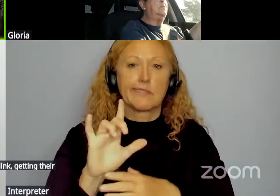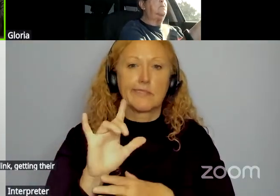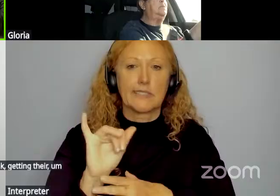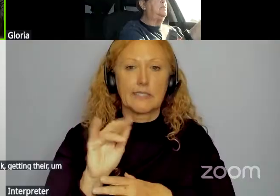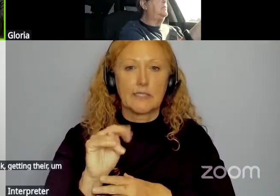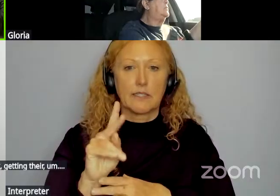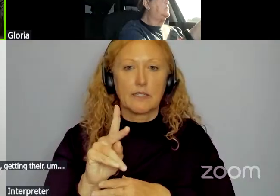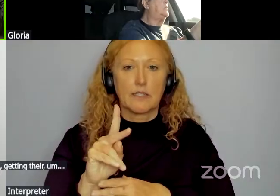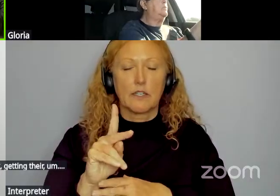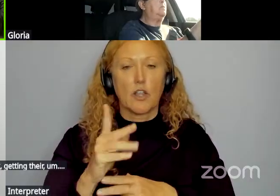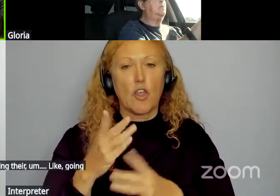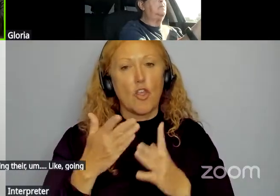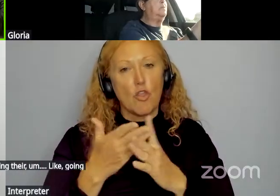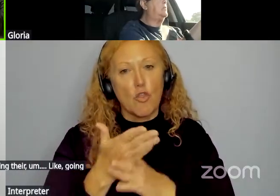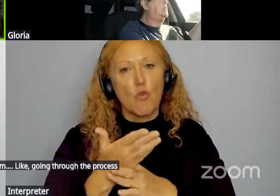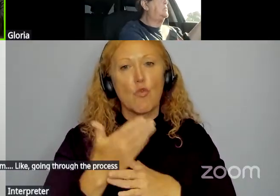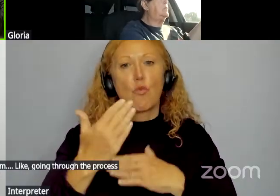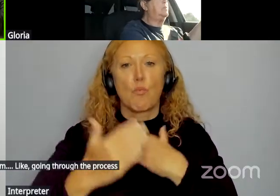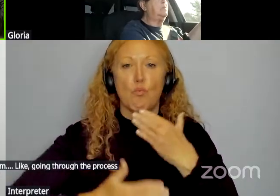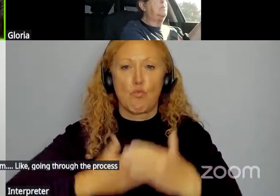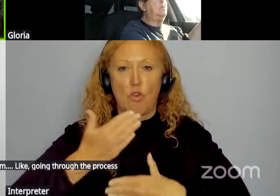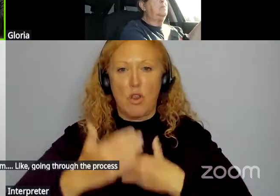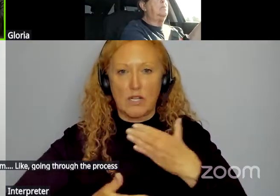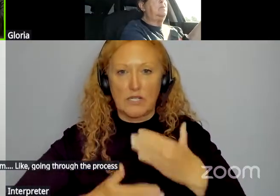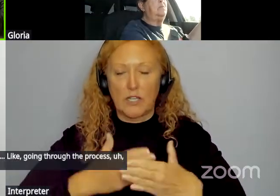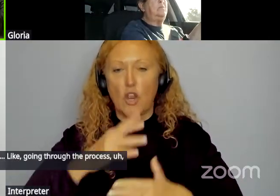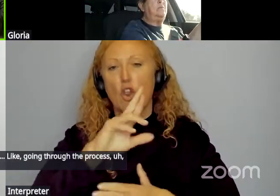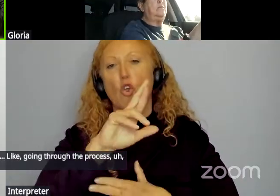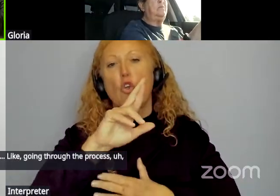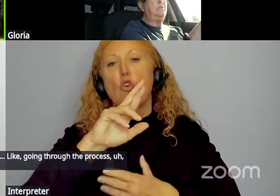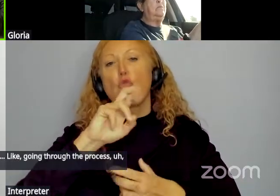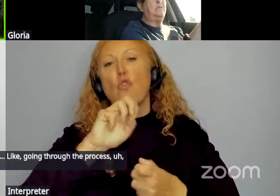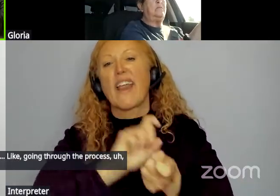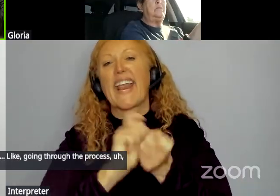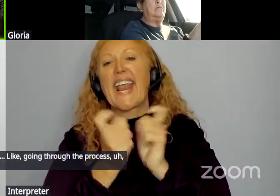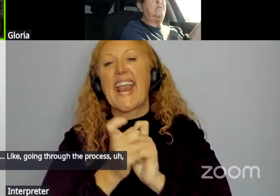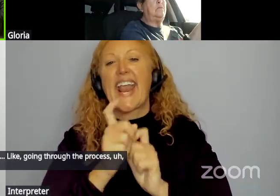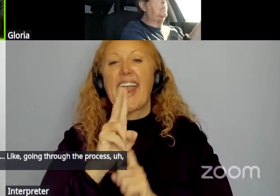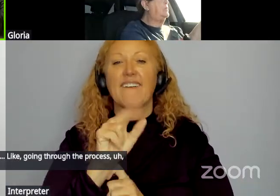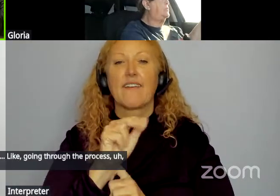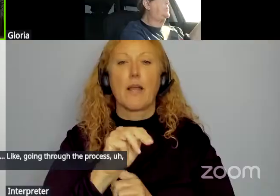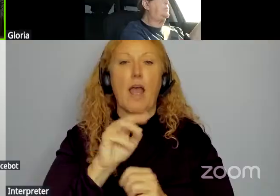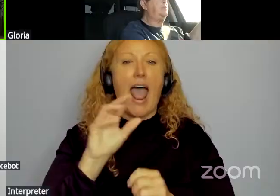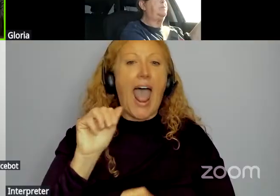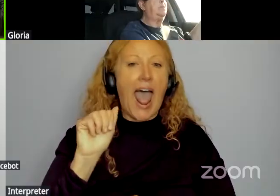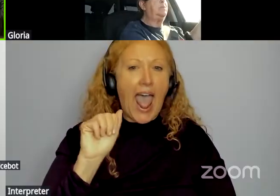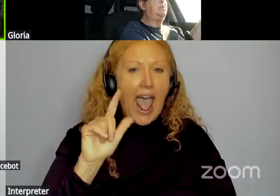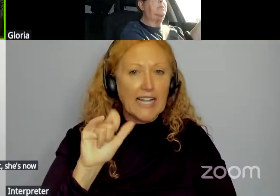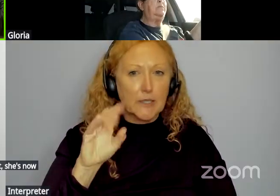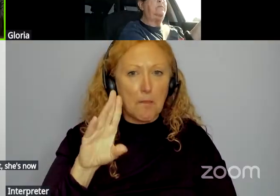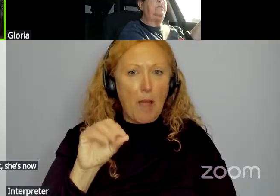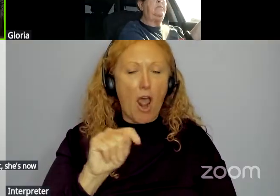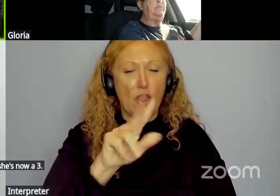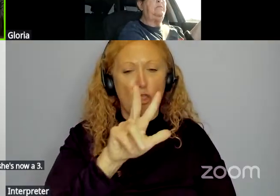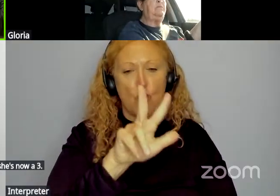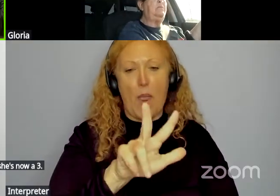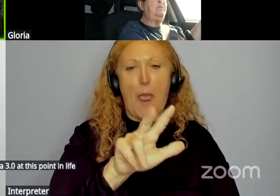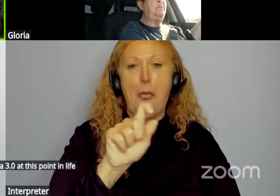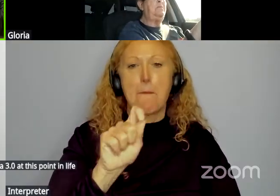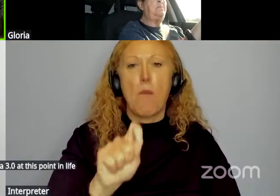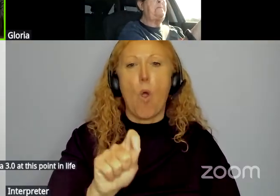like, going through the process. They revamped Alice Bot she's now a 3.0 at this point in life.